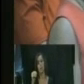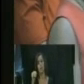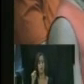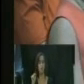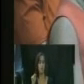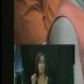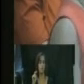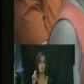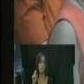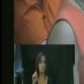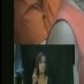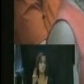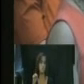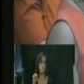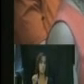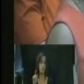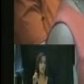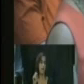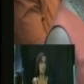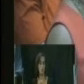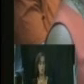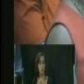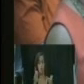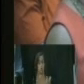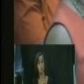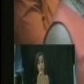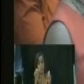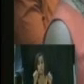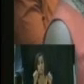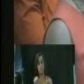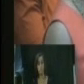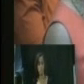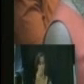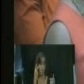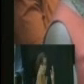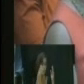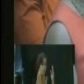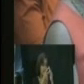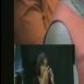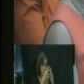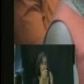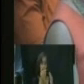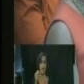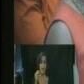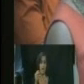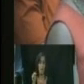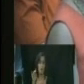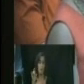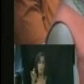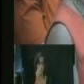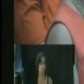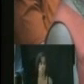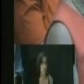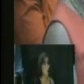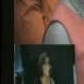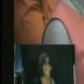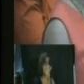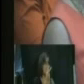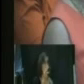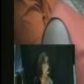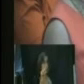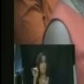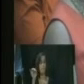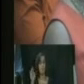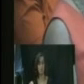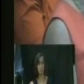As a large school system, we have a vision and we have a mission. But those vision statements and mission without actionable